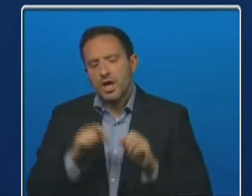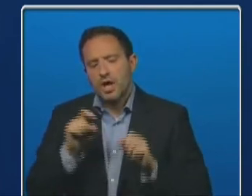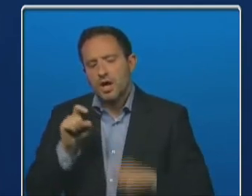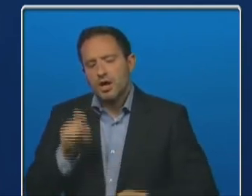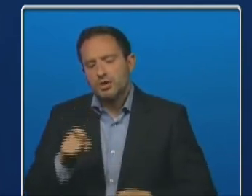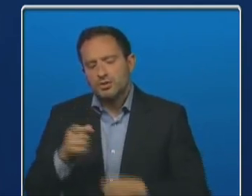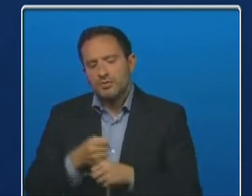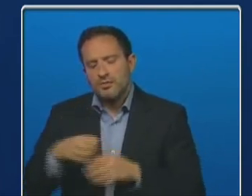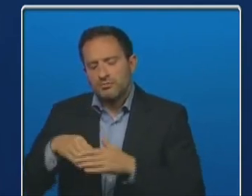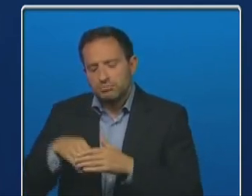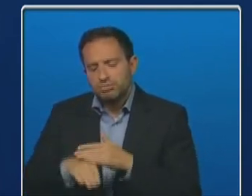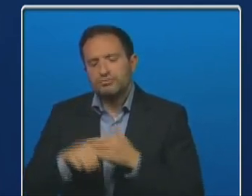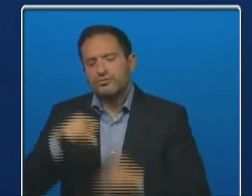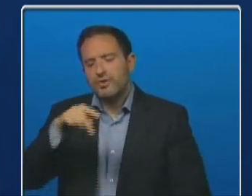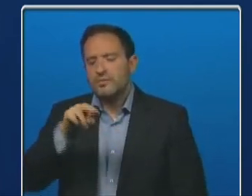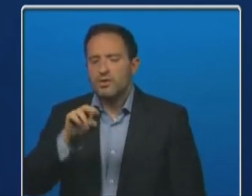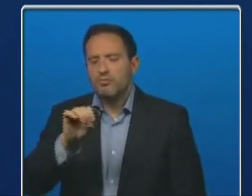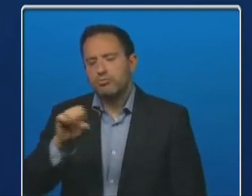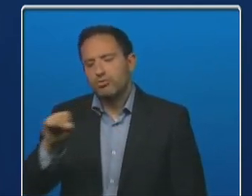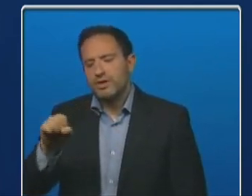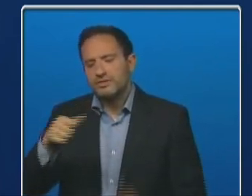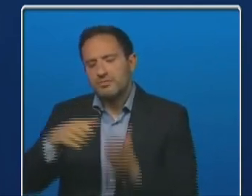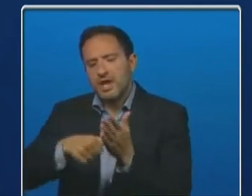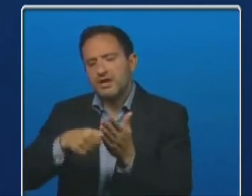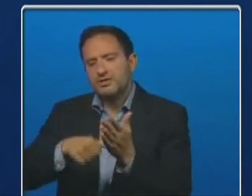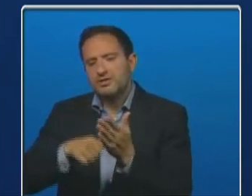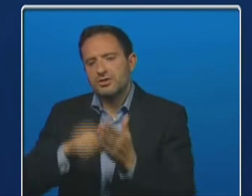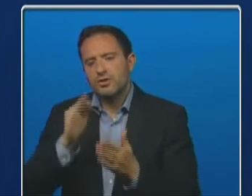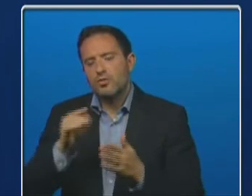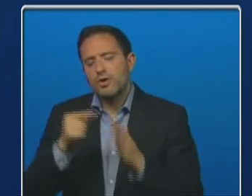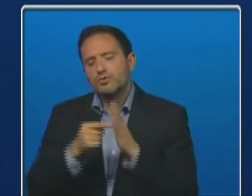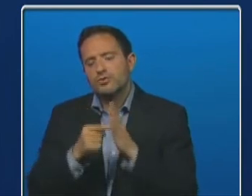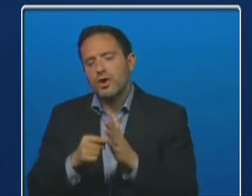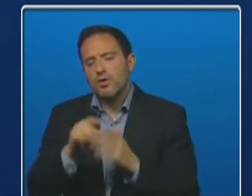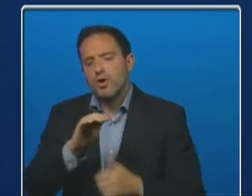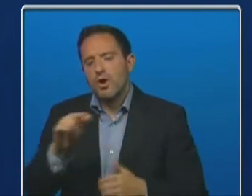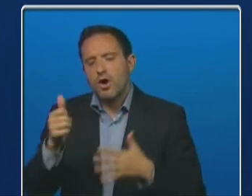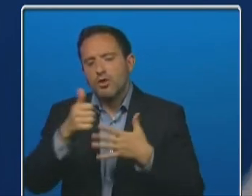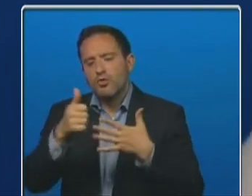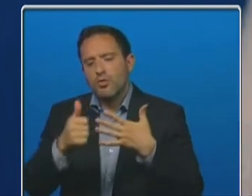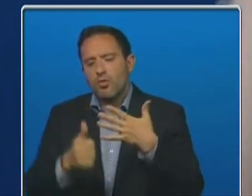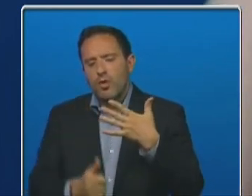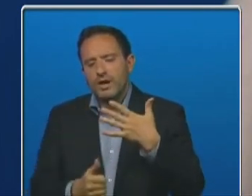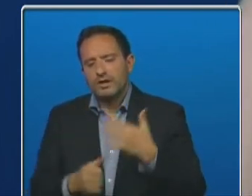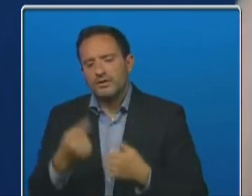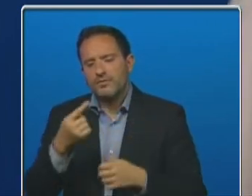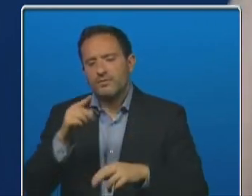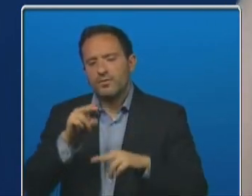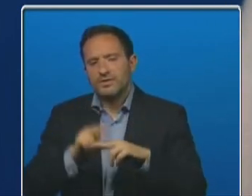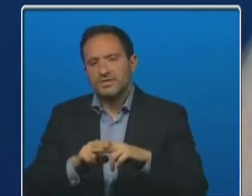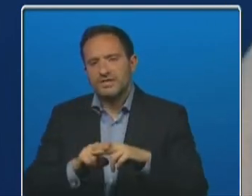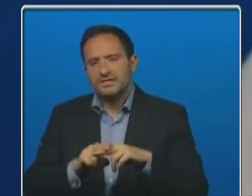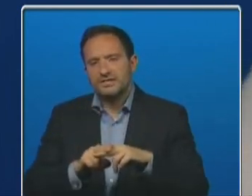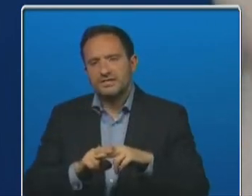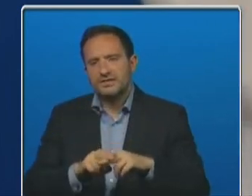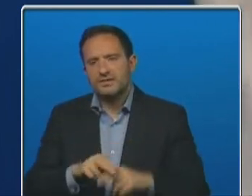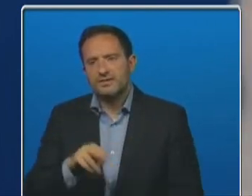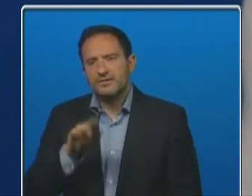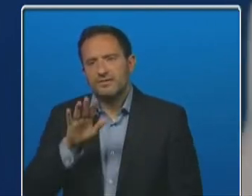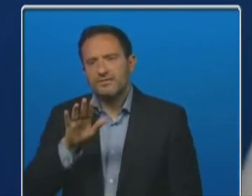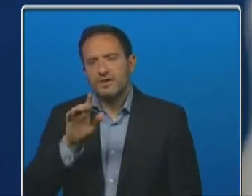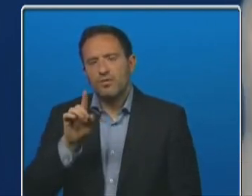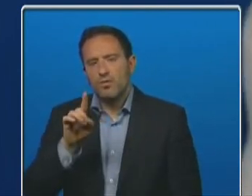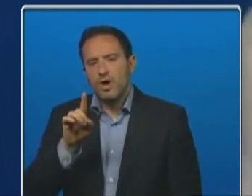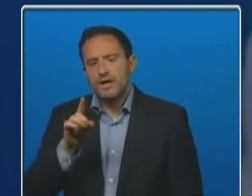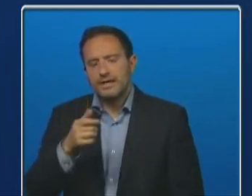apportionment press kit webpage. That will show you all of the rankings for seats 51, because each